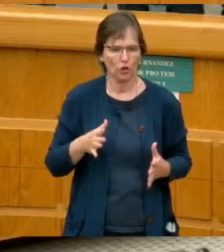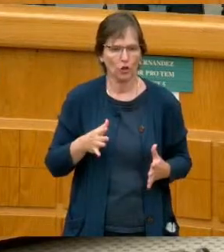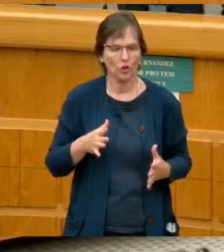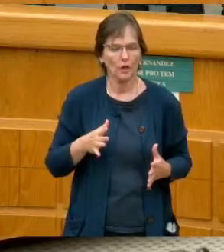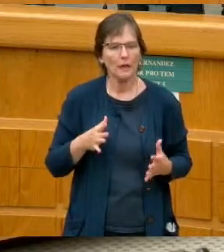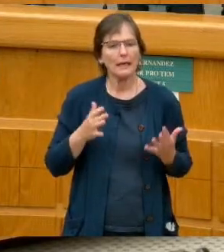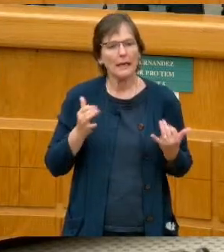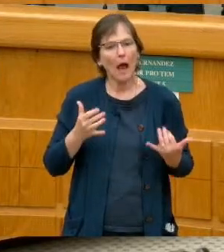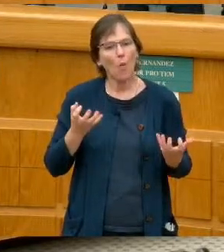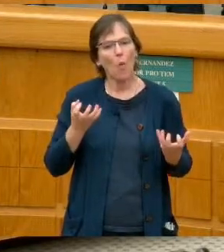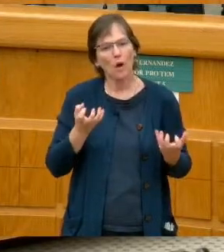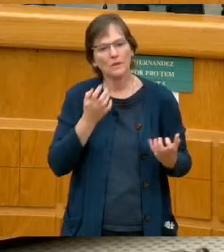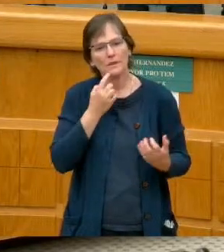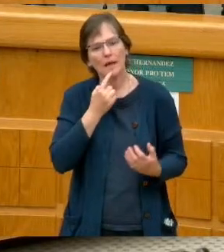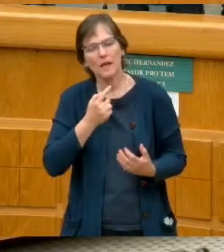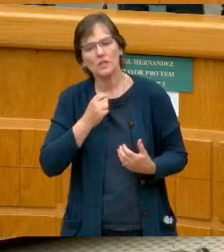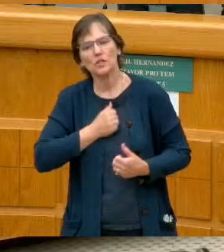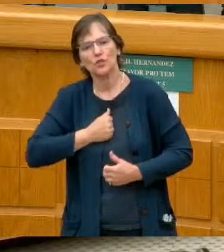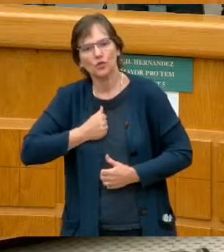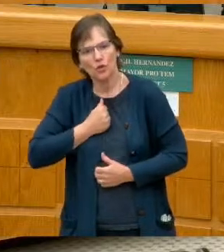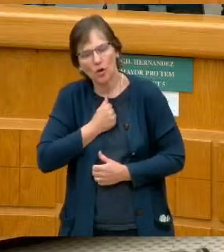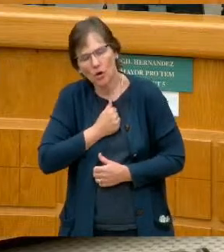fight against COVID-19 today.